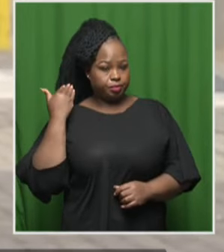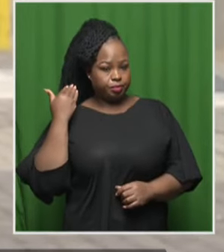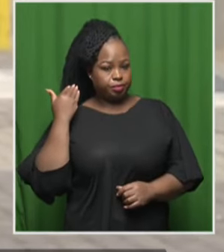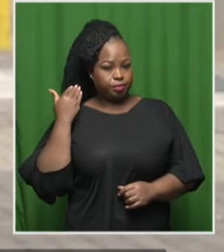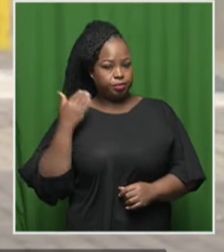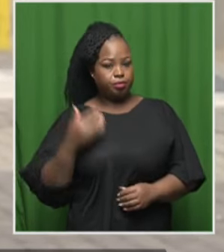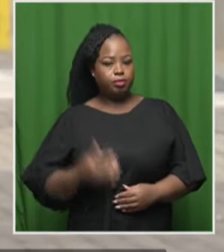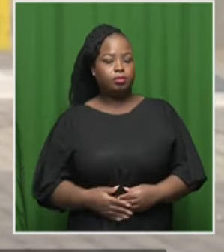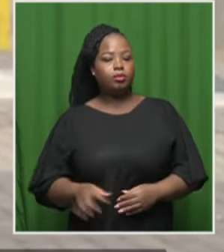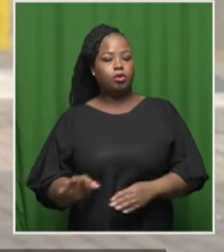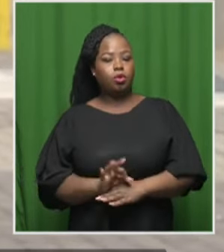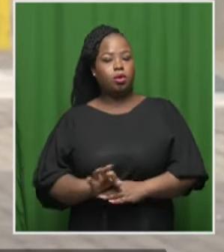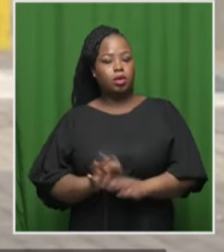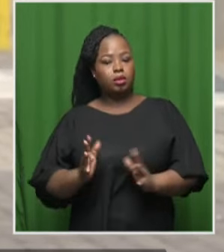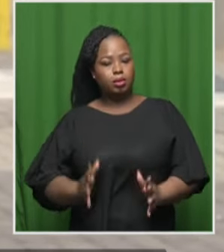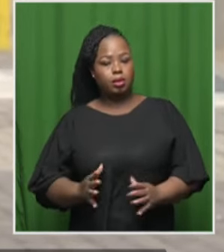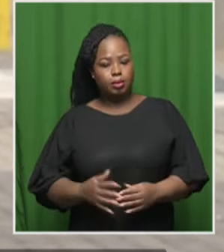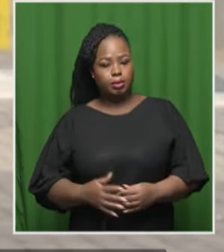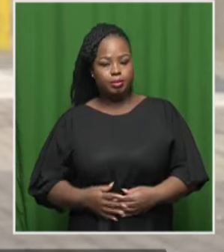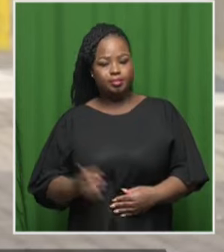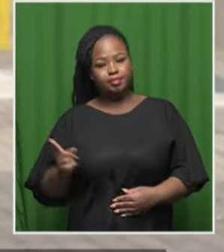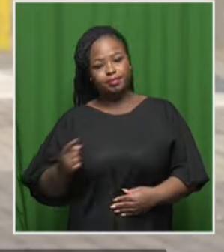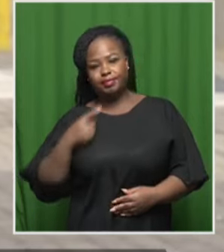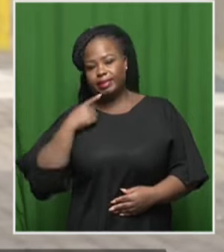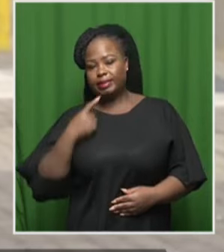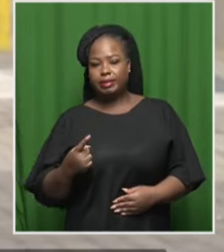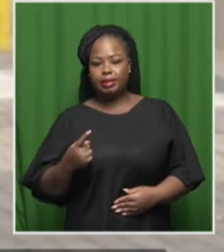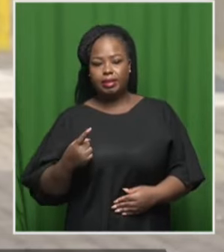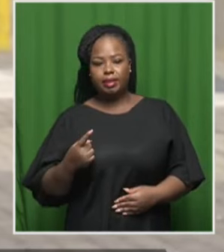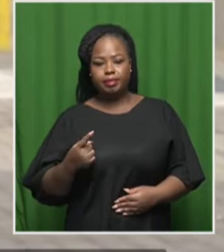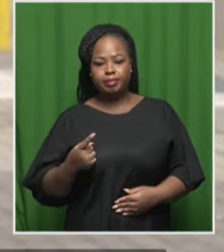one of the organizers, Sakina, he did say that